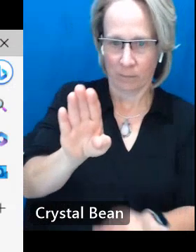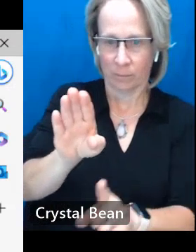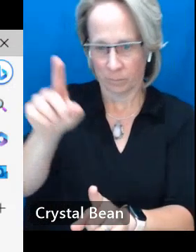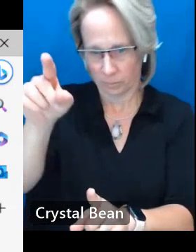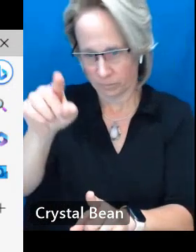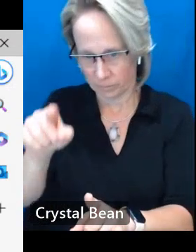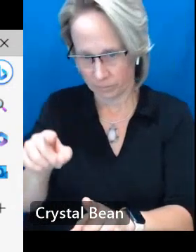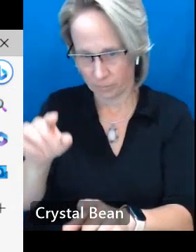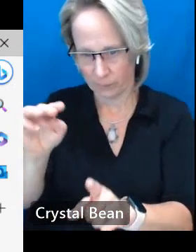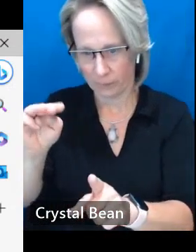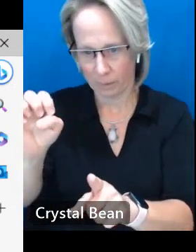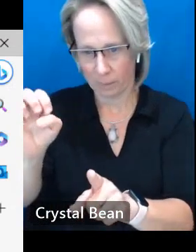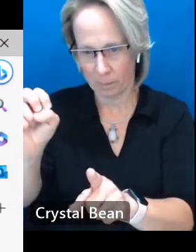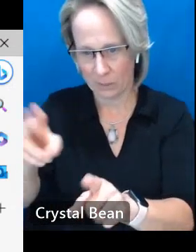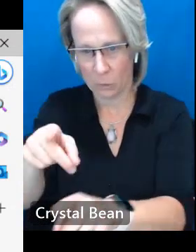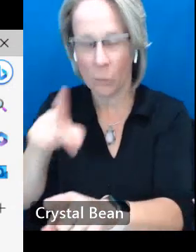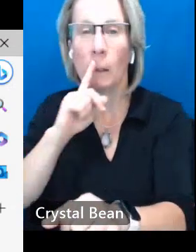my commitment control.